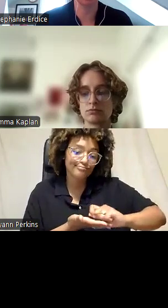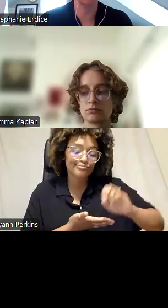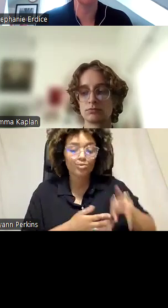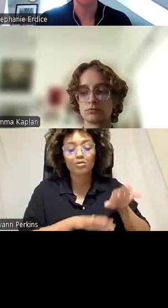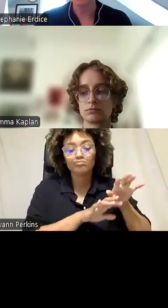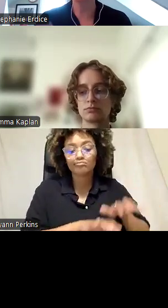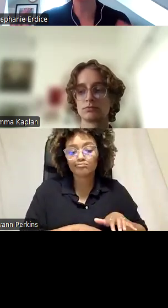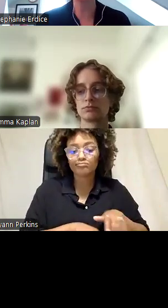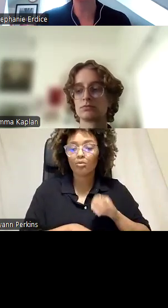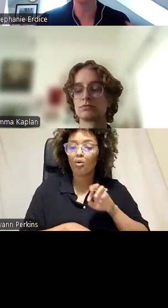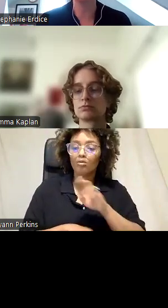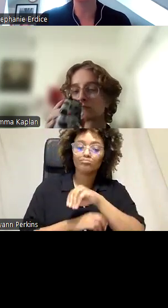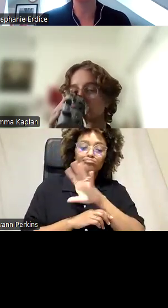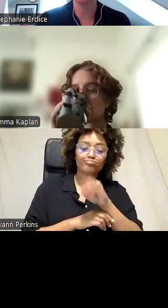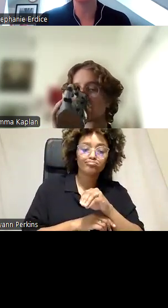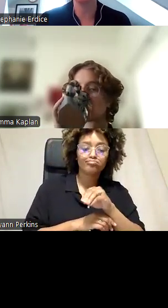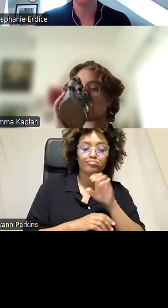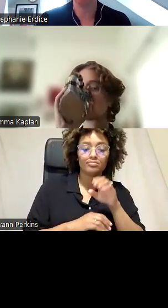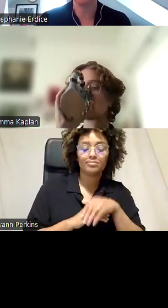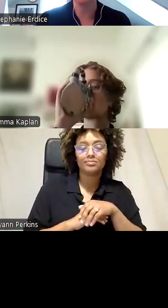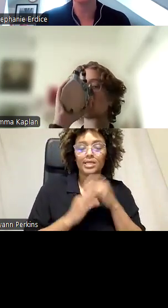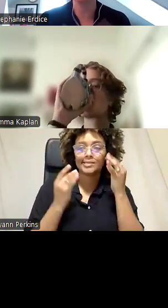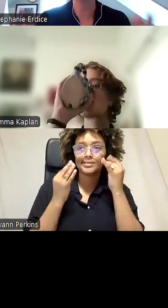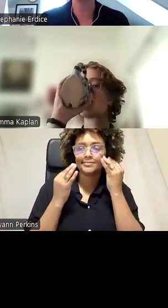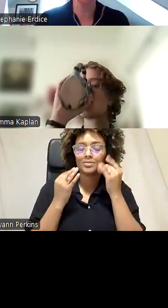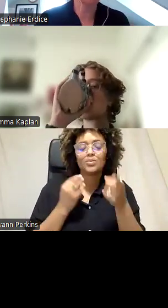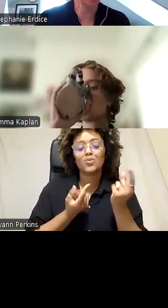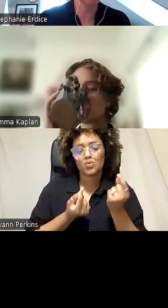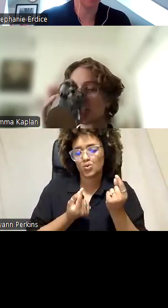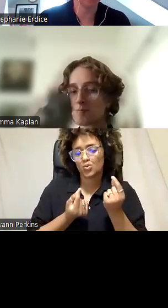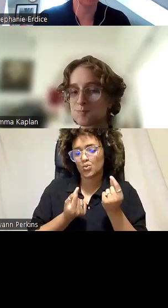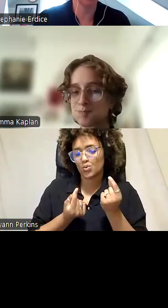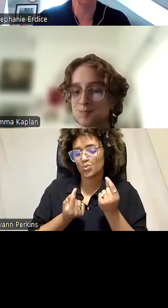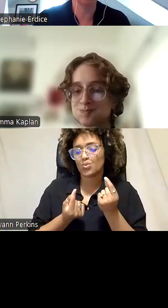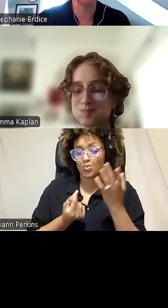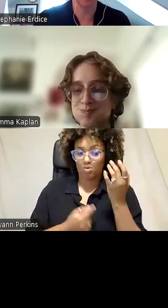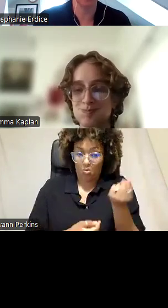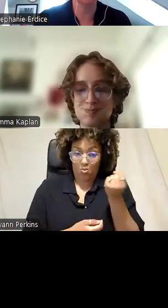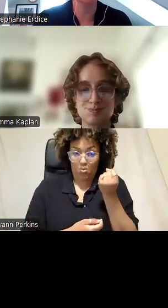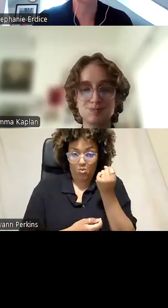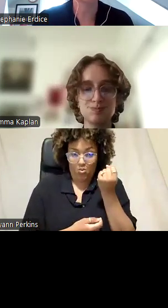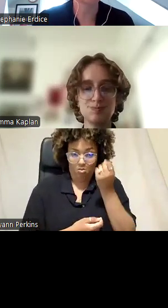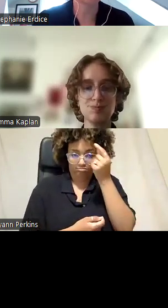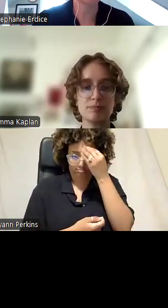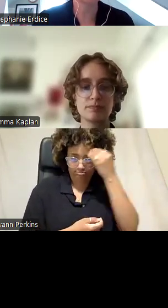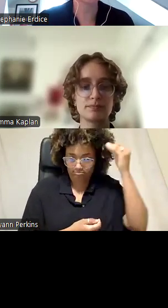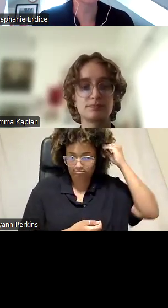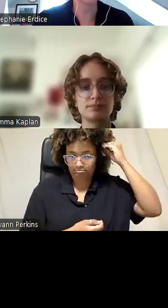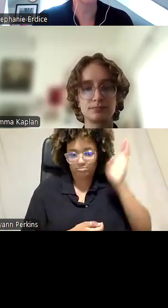take a picture of it and just think about what you would want to do with that money. And we're going to come back to that in a couple of slides.